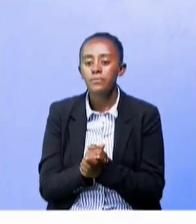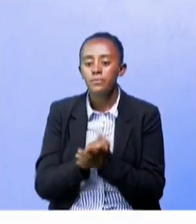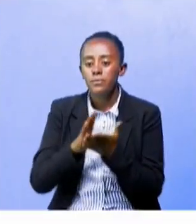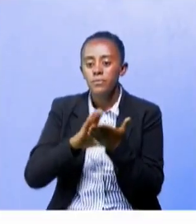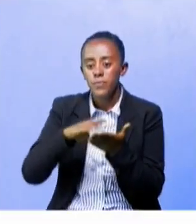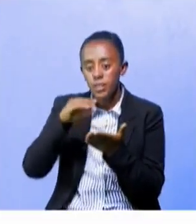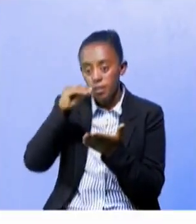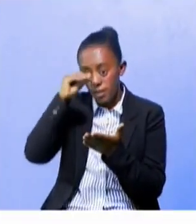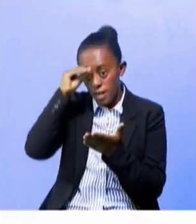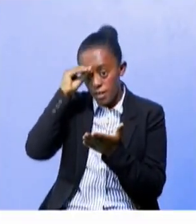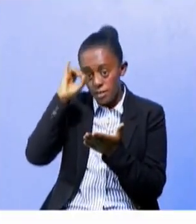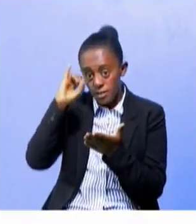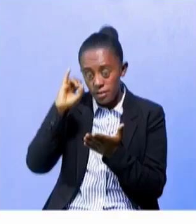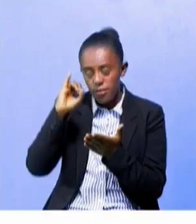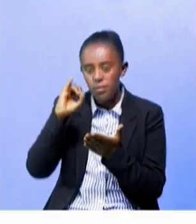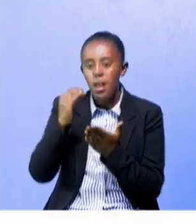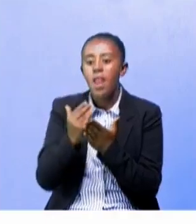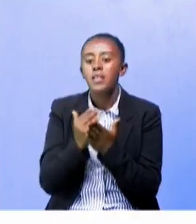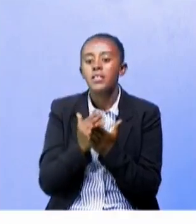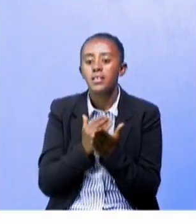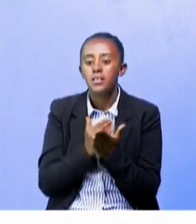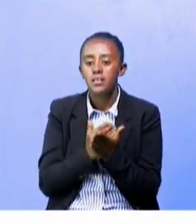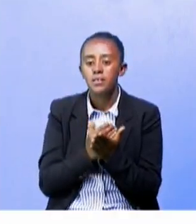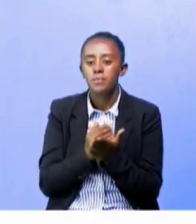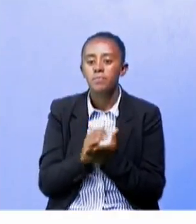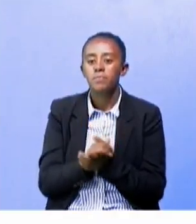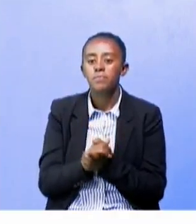Learning lessons